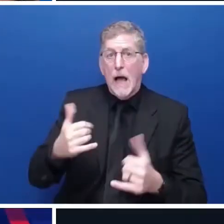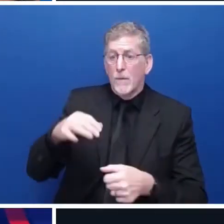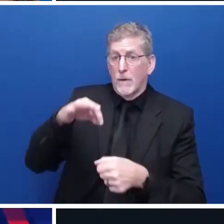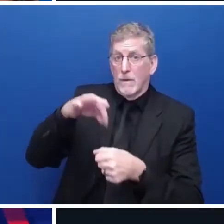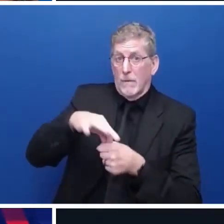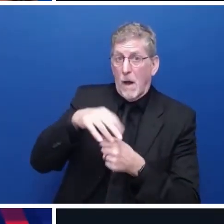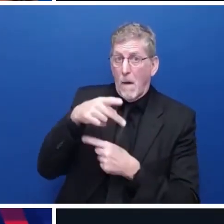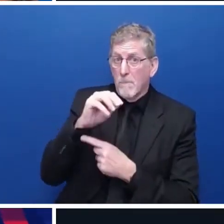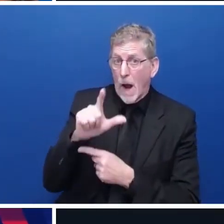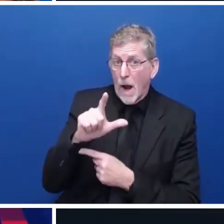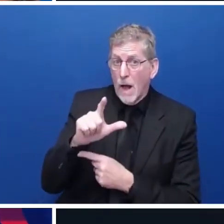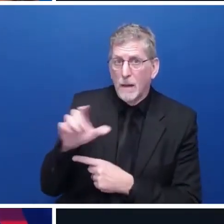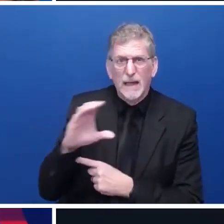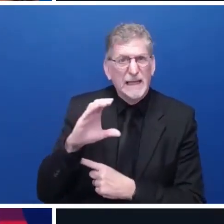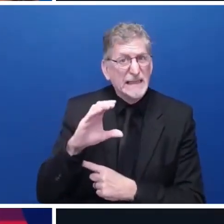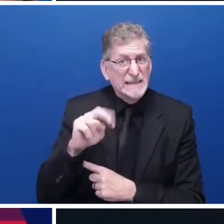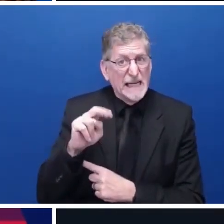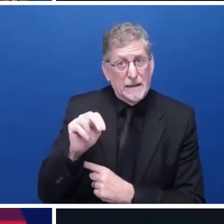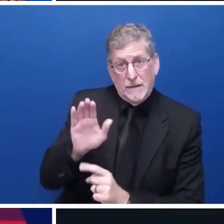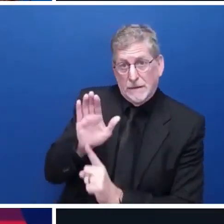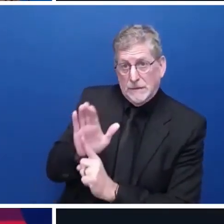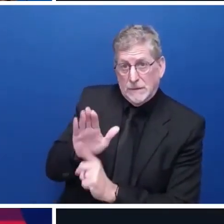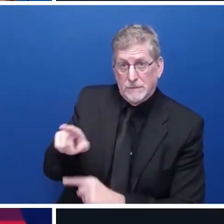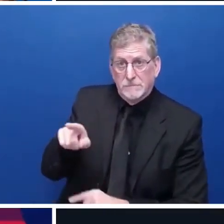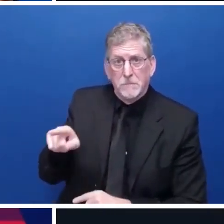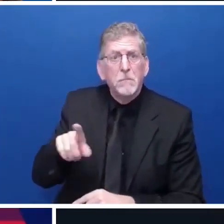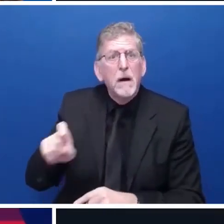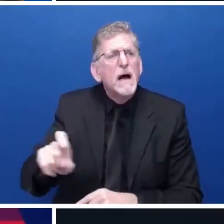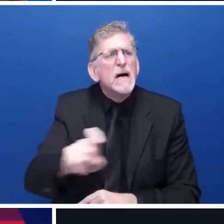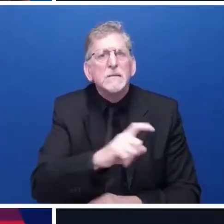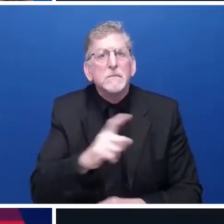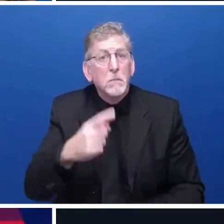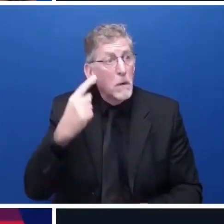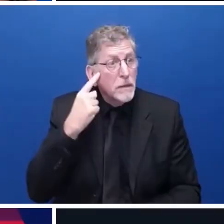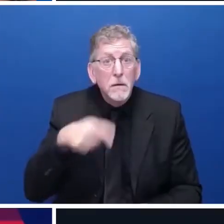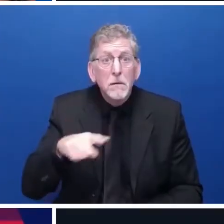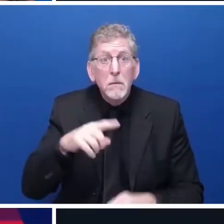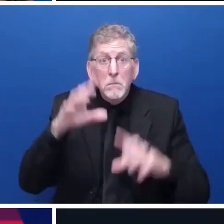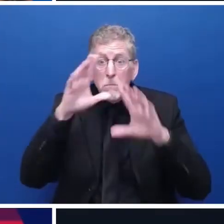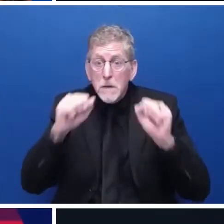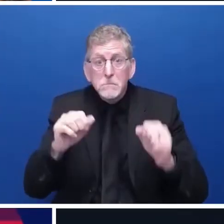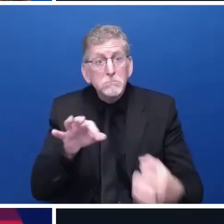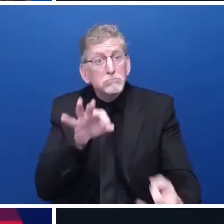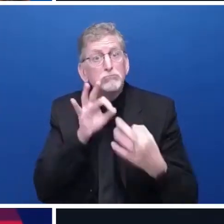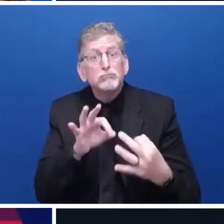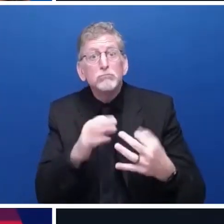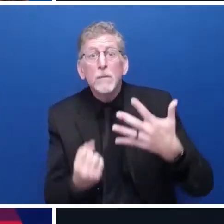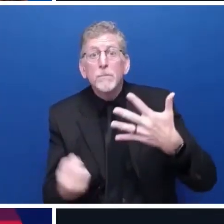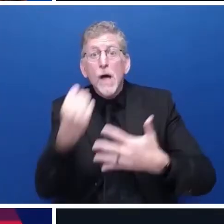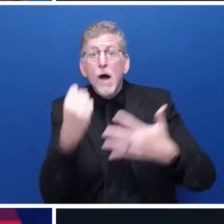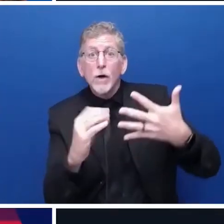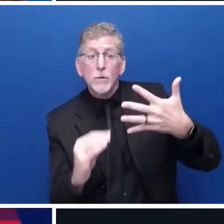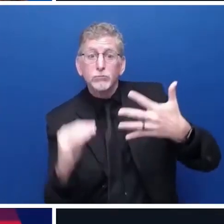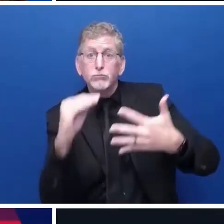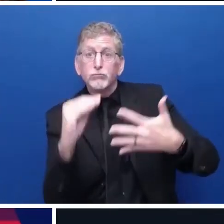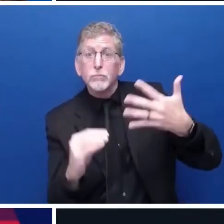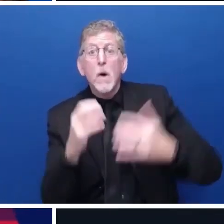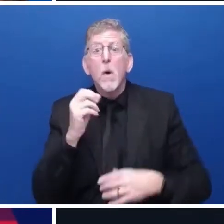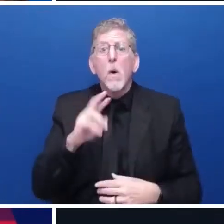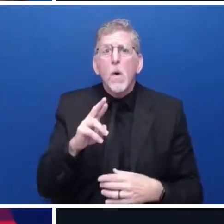right priorities or hasn't paid enough attention to the most important things for people? At that time,